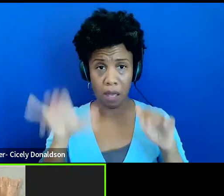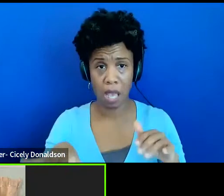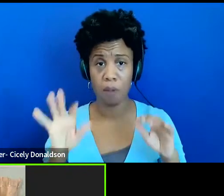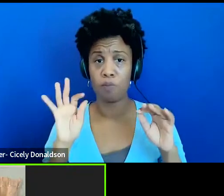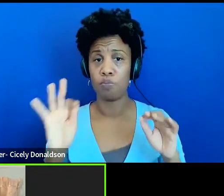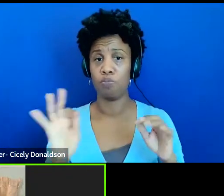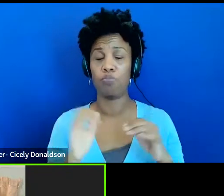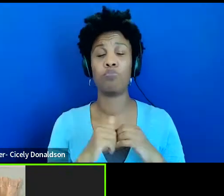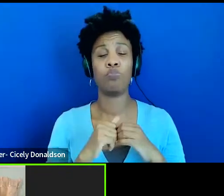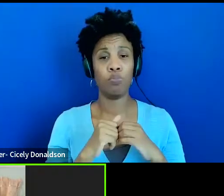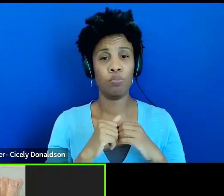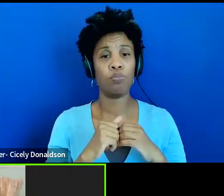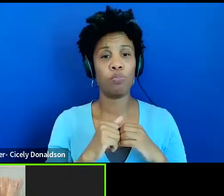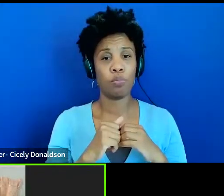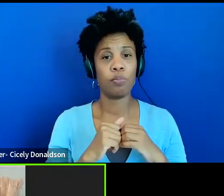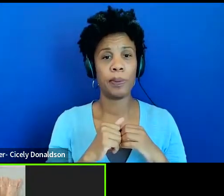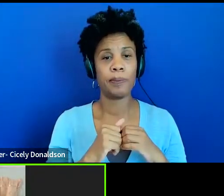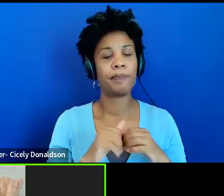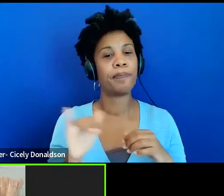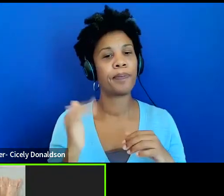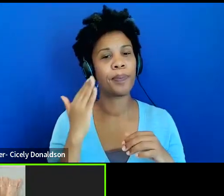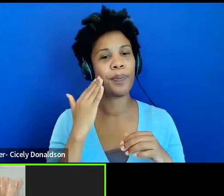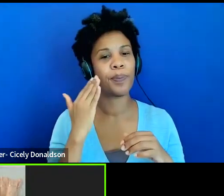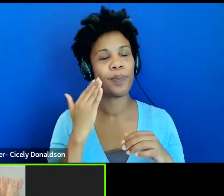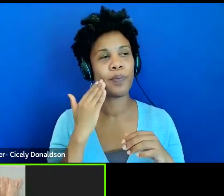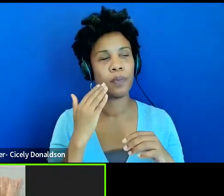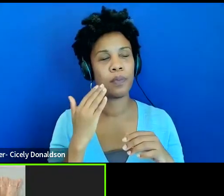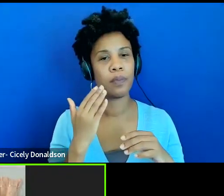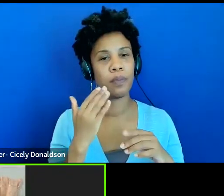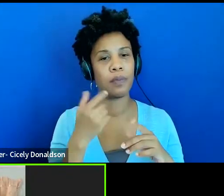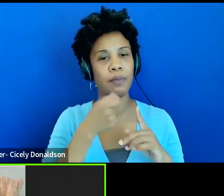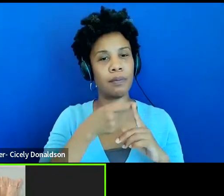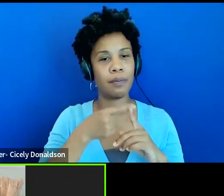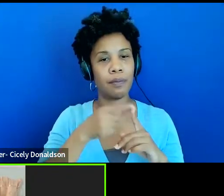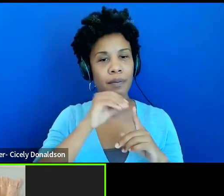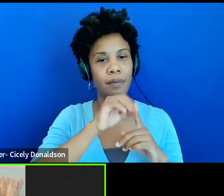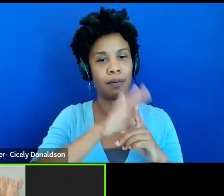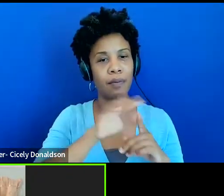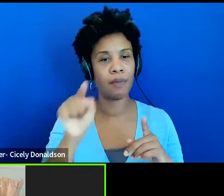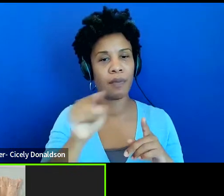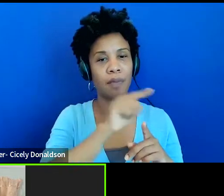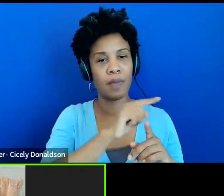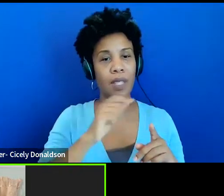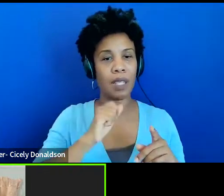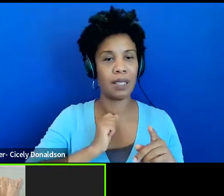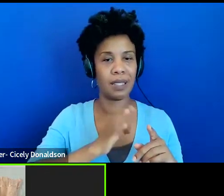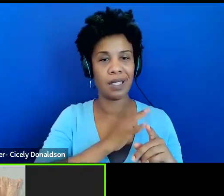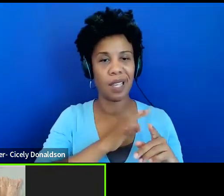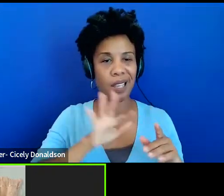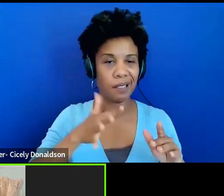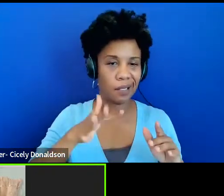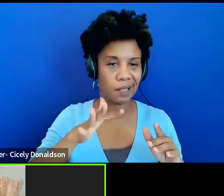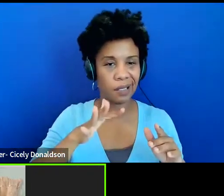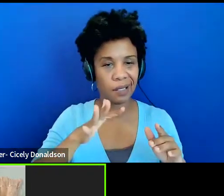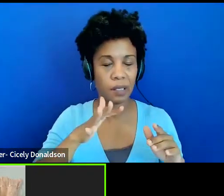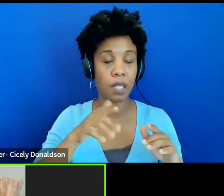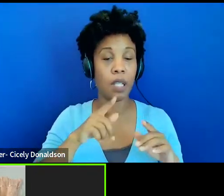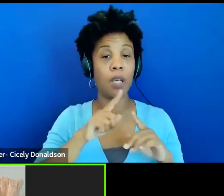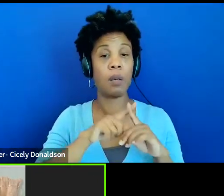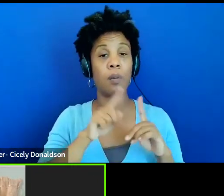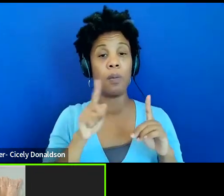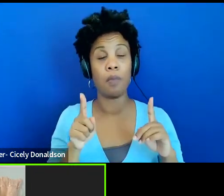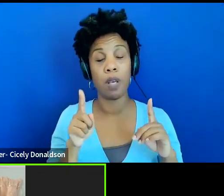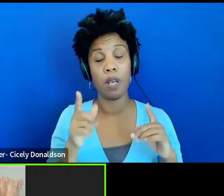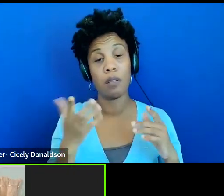to sensitization of staff, but it is decent enough. And I'm speaking from personal experience a few